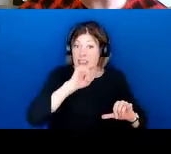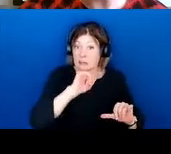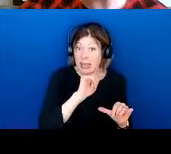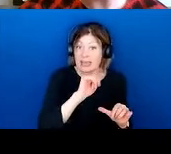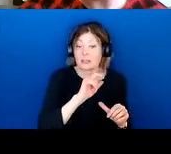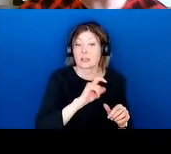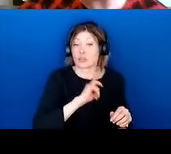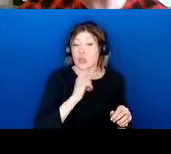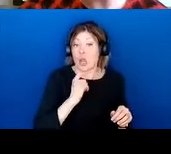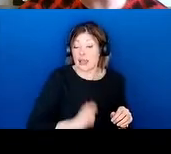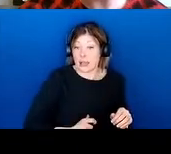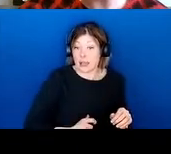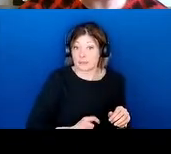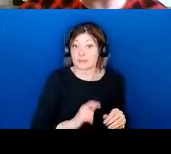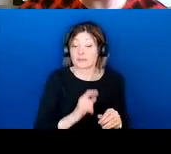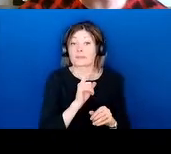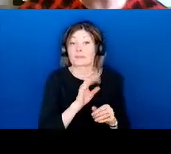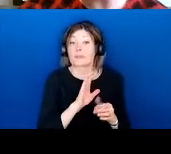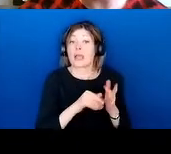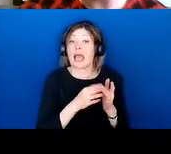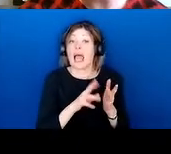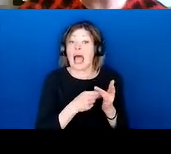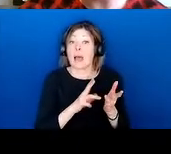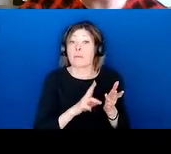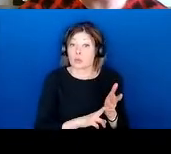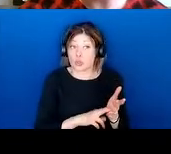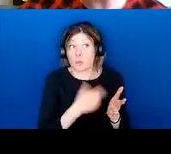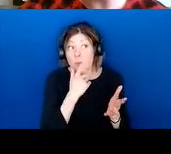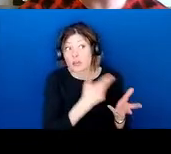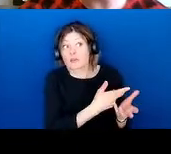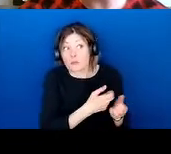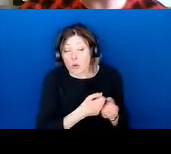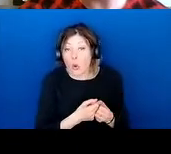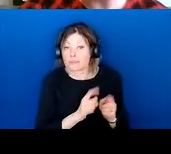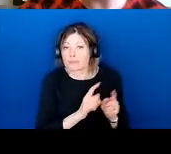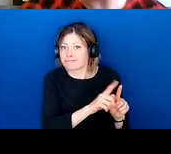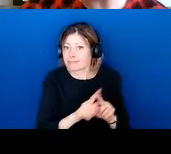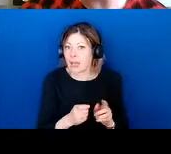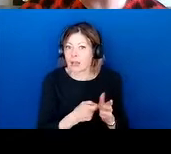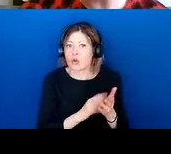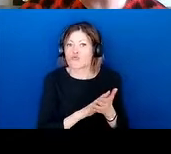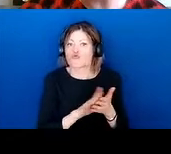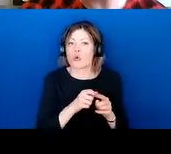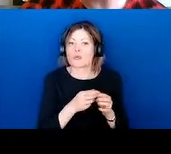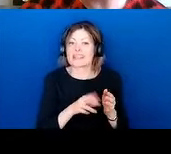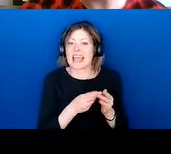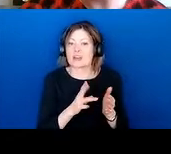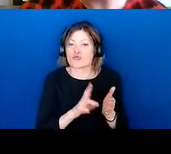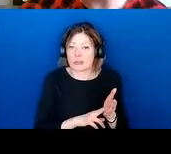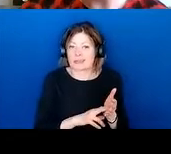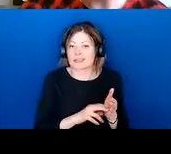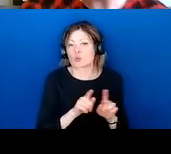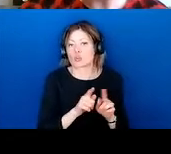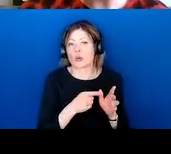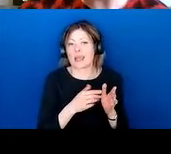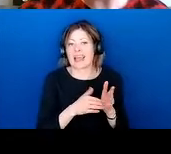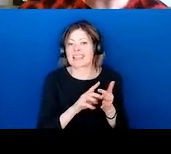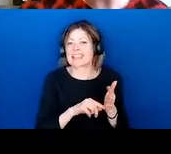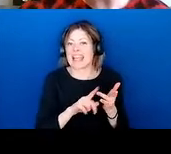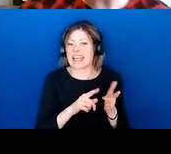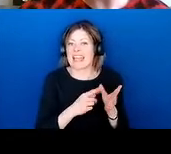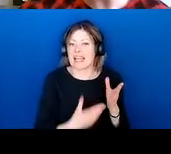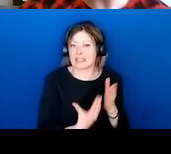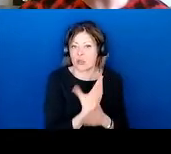Hamilton may have sourced rhododendrons and azaleas through Nolan and his other European connections. Nolan